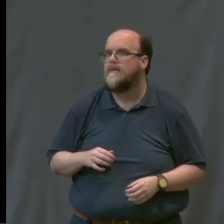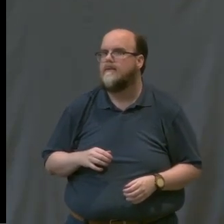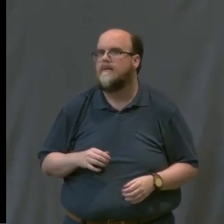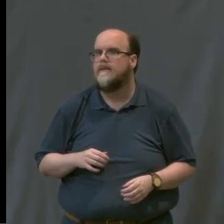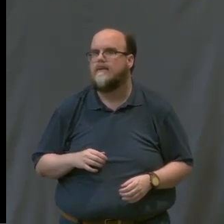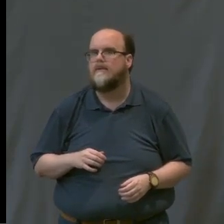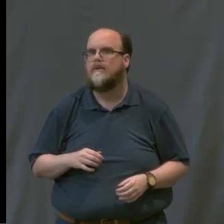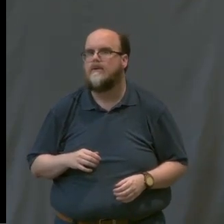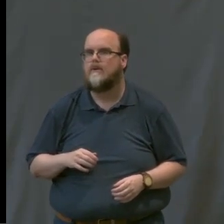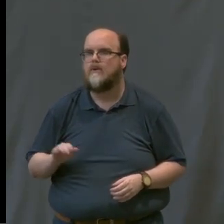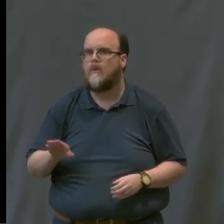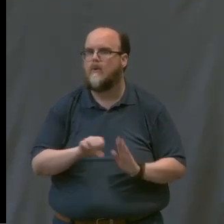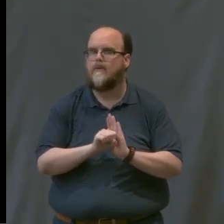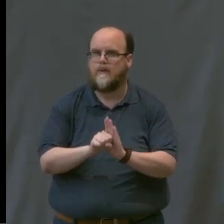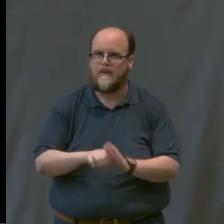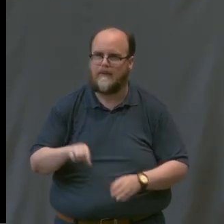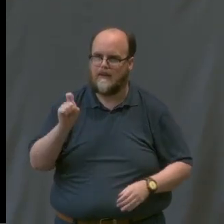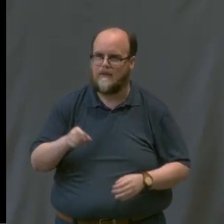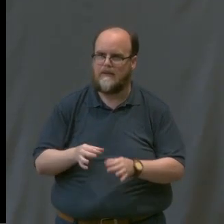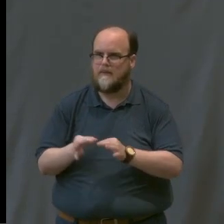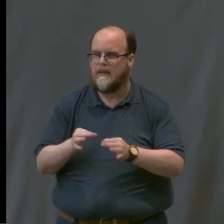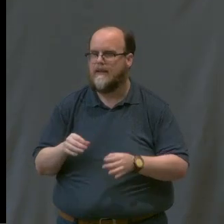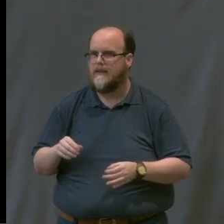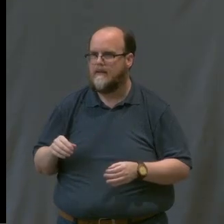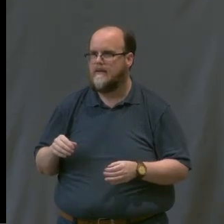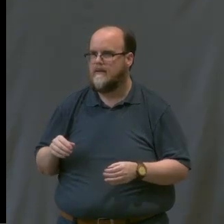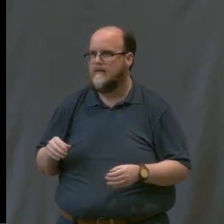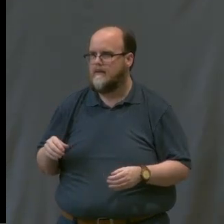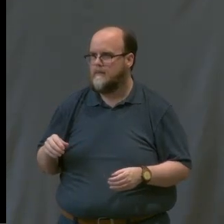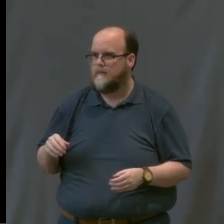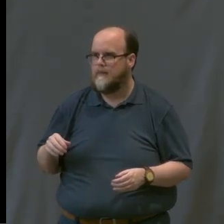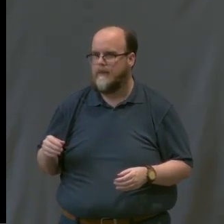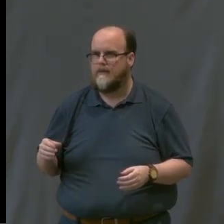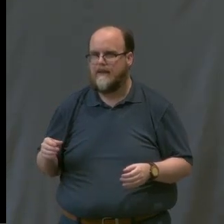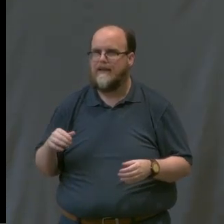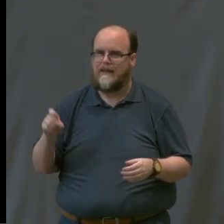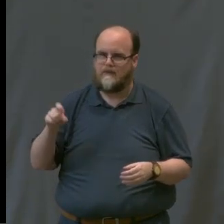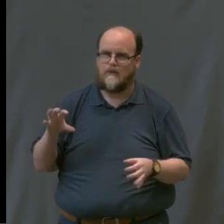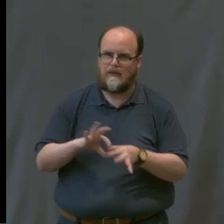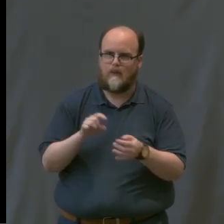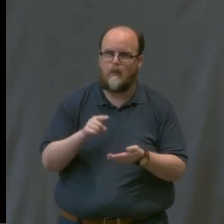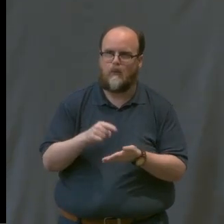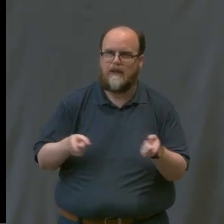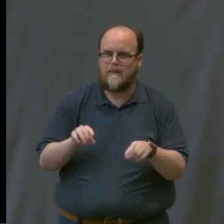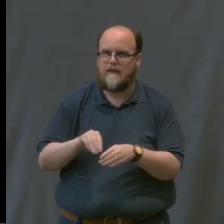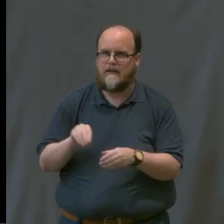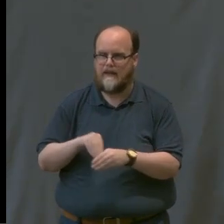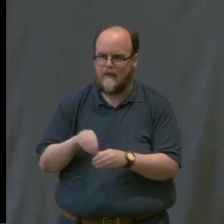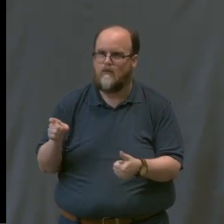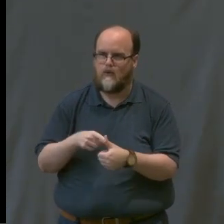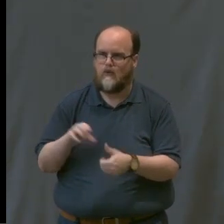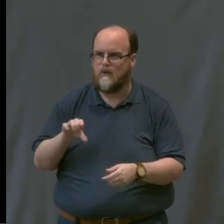Your symbols are going to have to be defined in light of what is taking place in the first century to